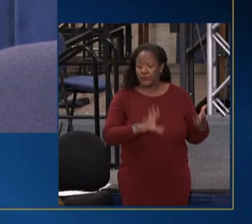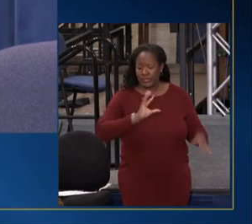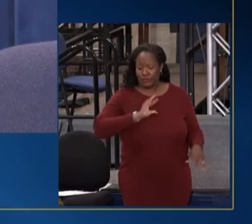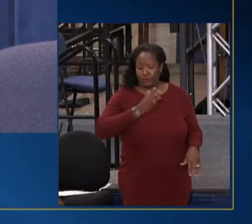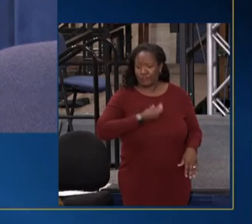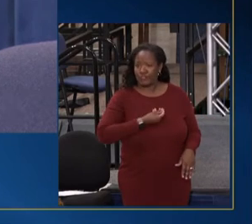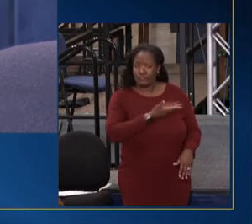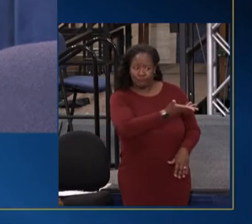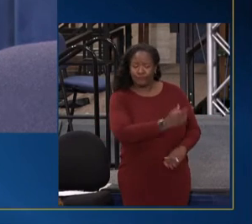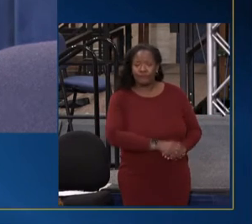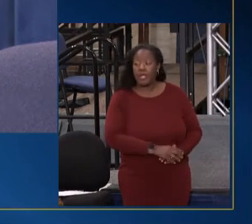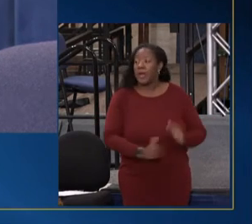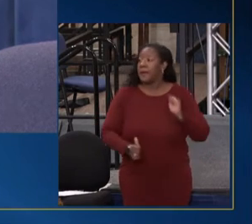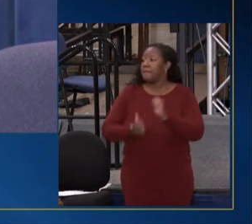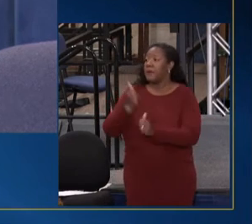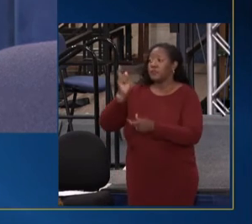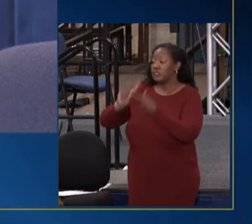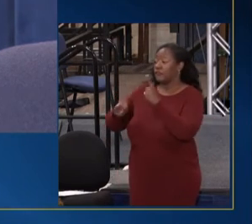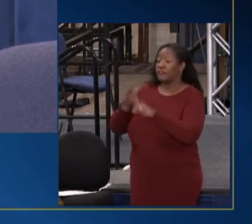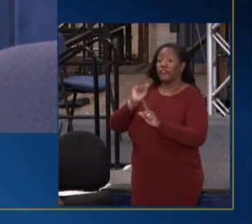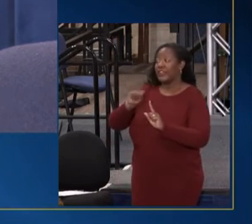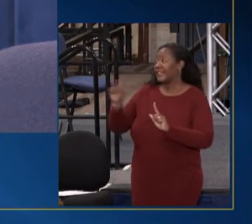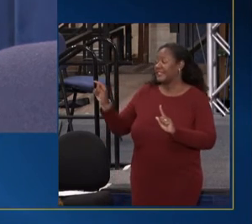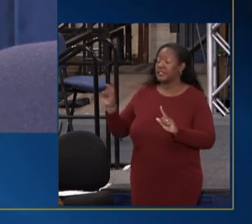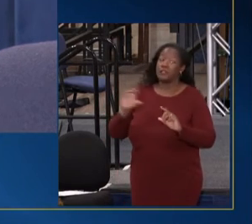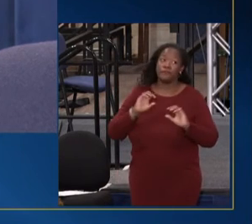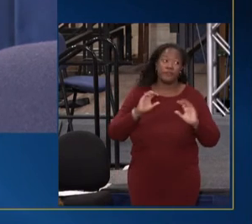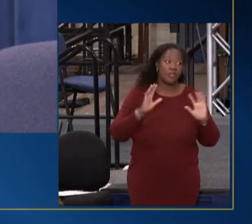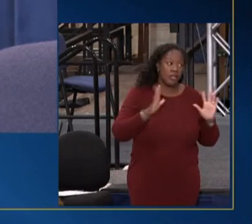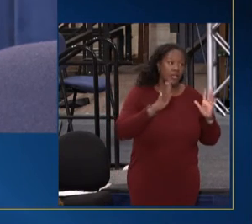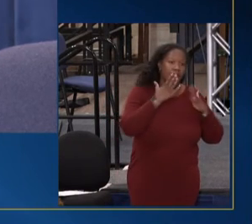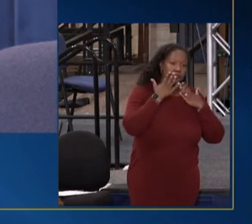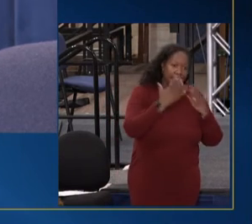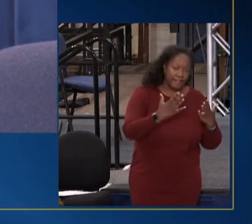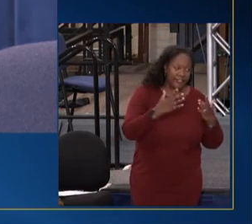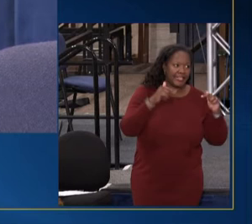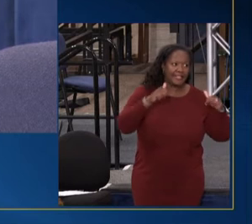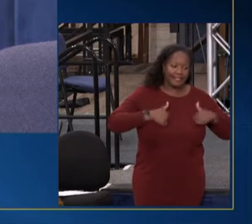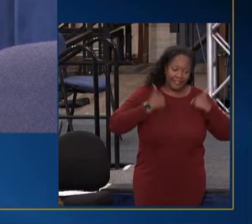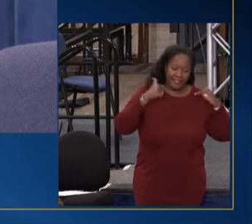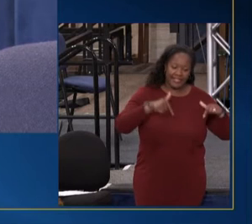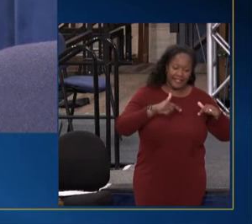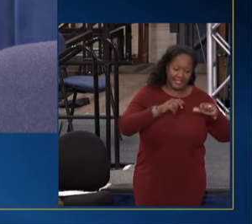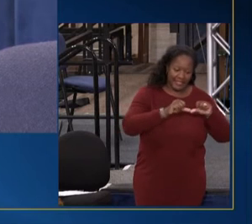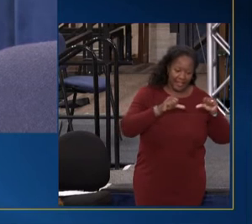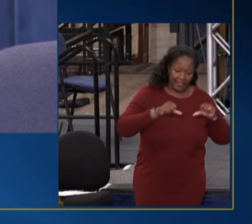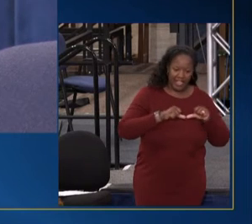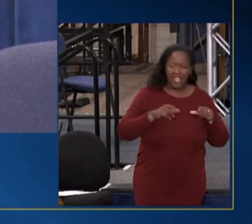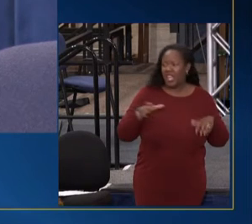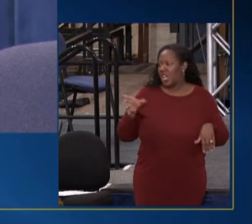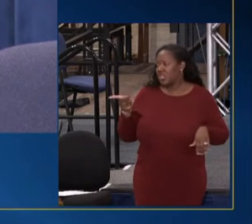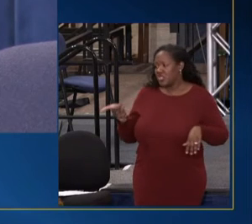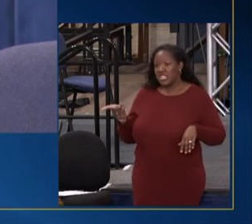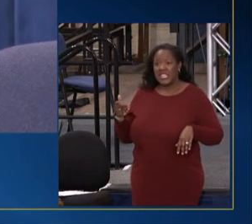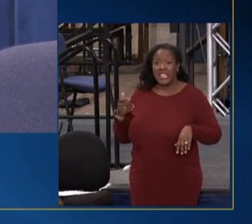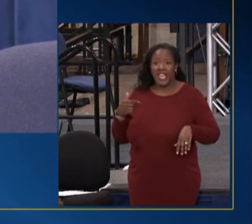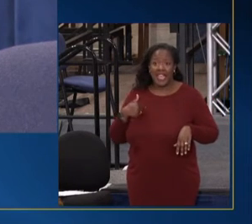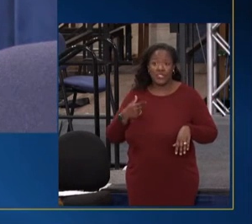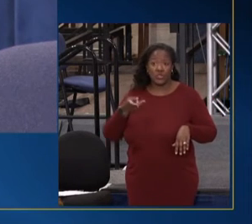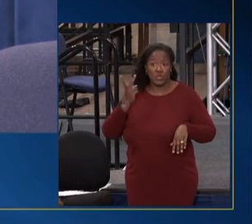you know, most of her friends, like nobody, thankfully, granted we live in this area, you know, makes any big deal about the fact that she has two